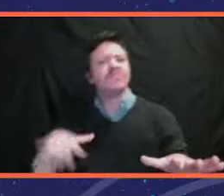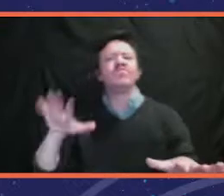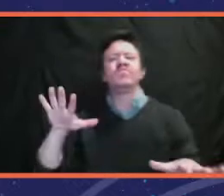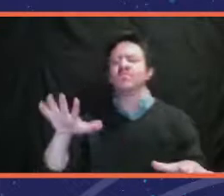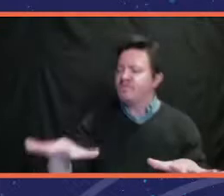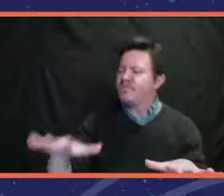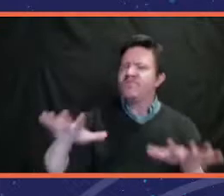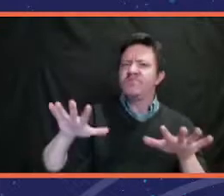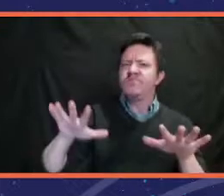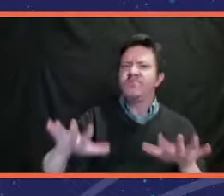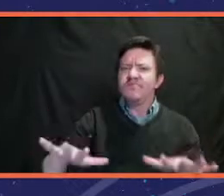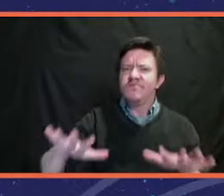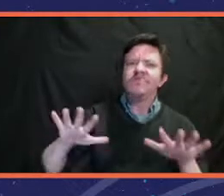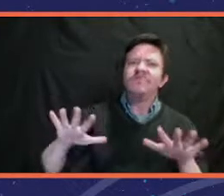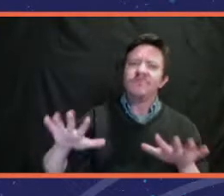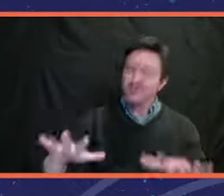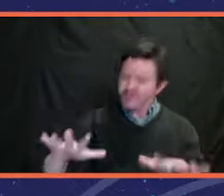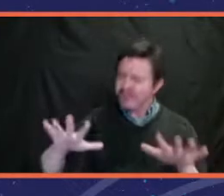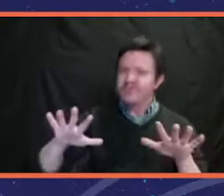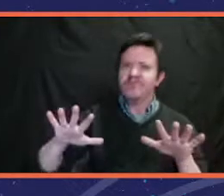Thank you for her.